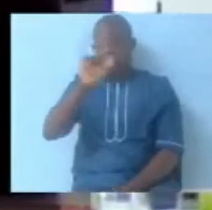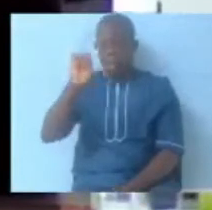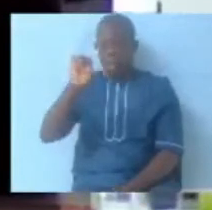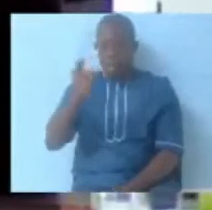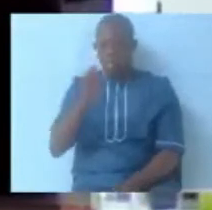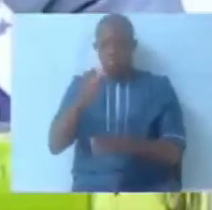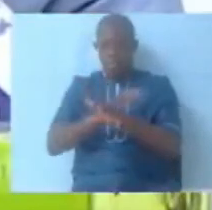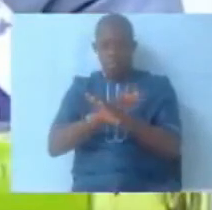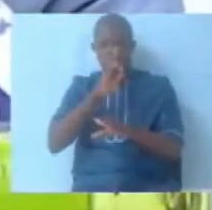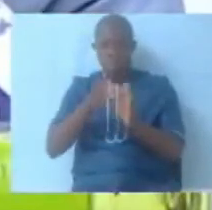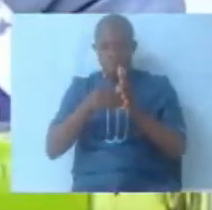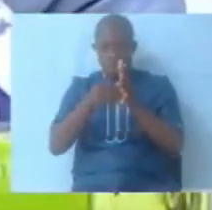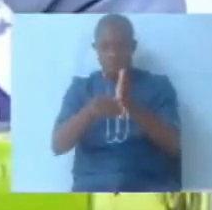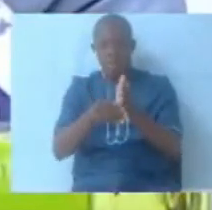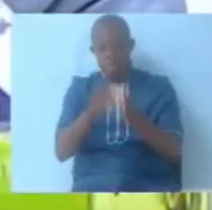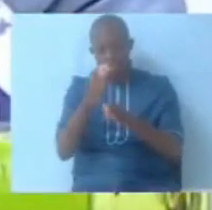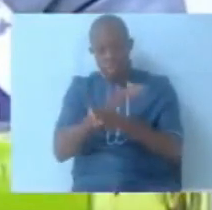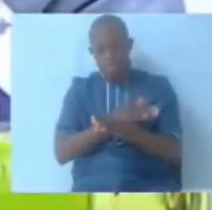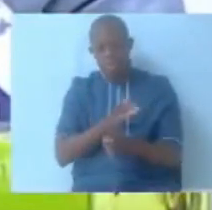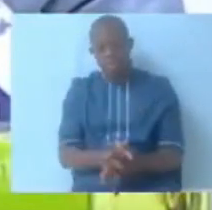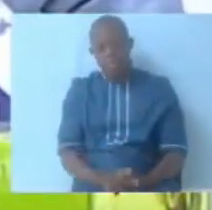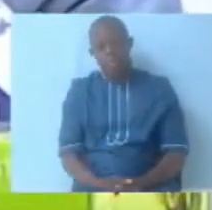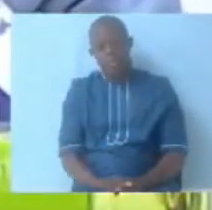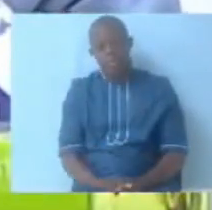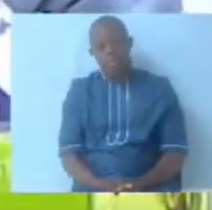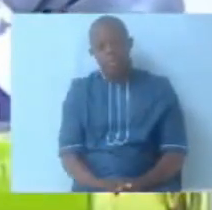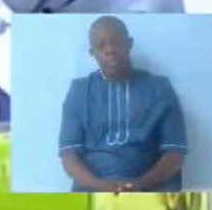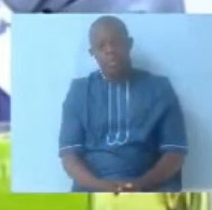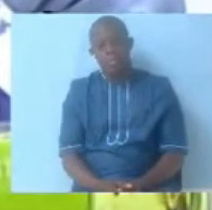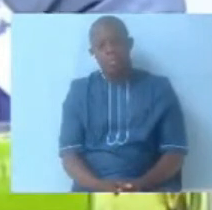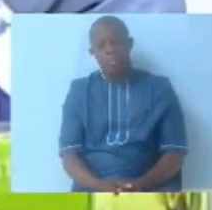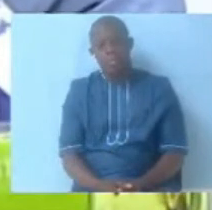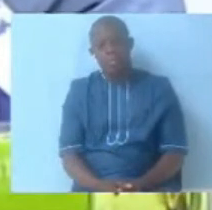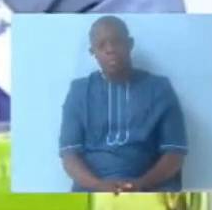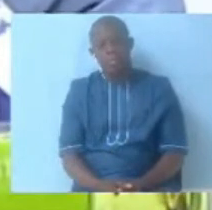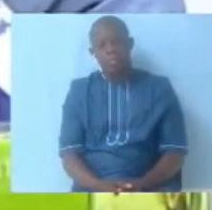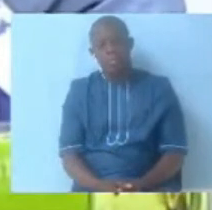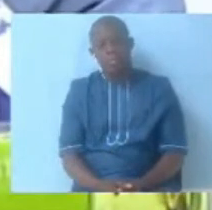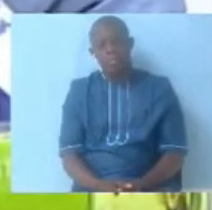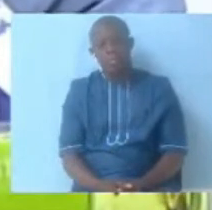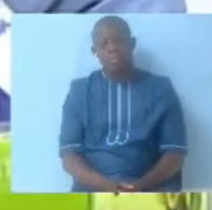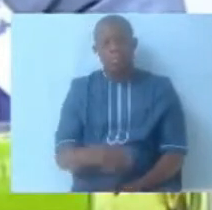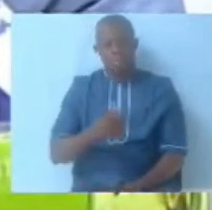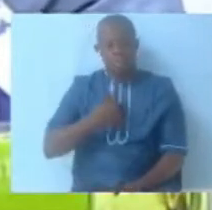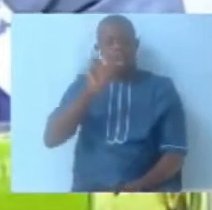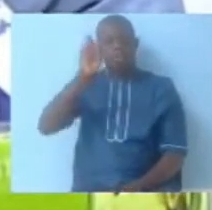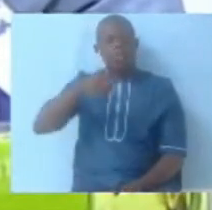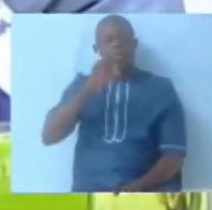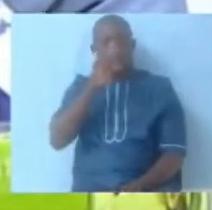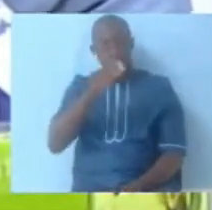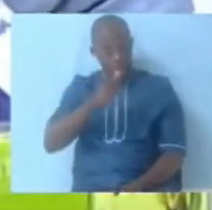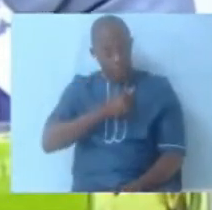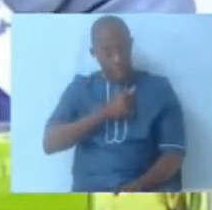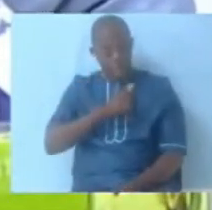I must also say my sacking was the first interference. Mbenyum fanam